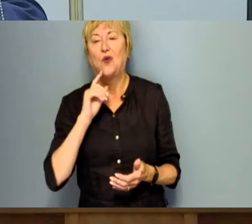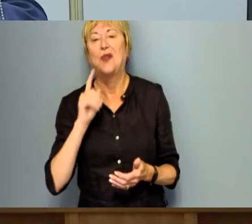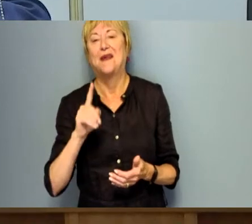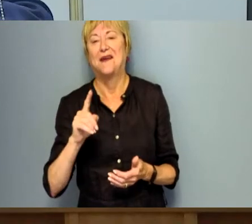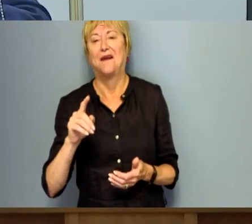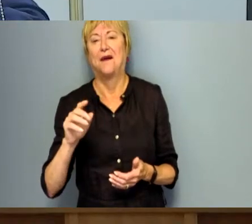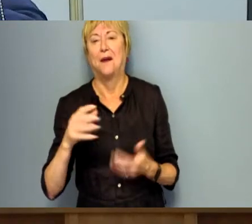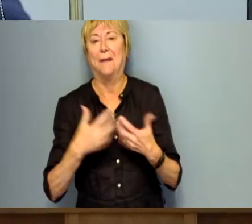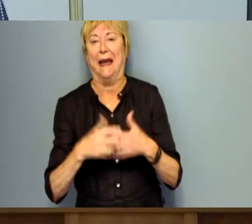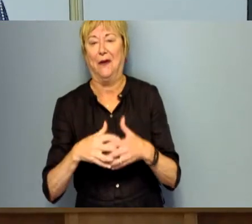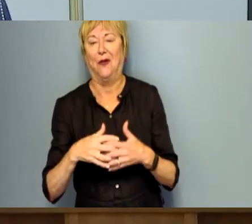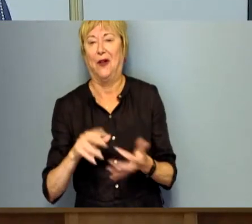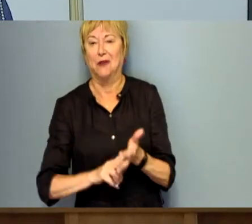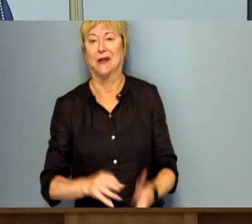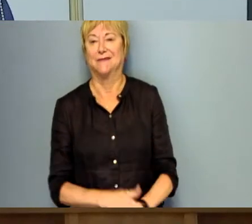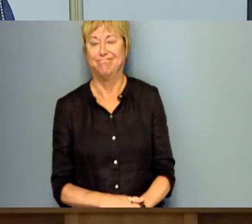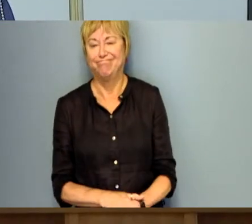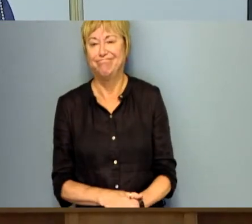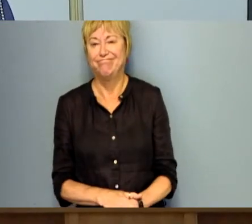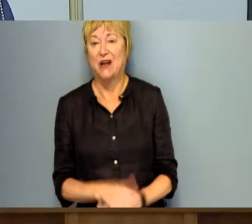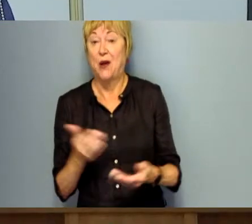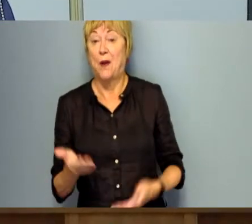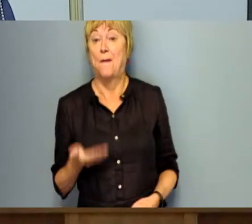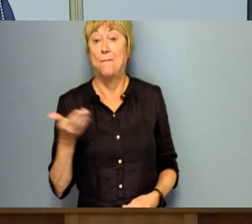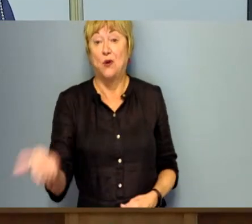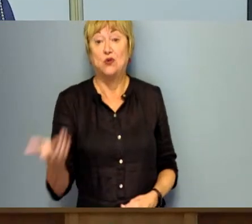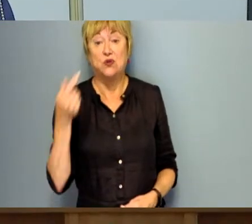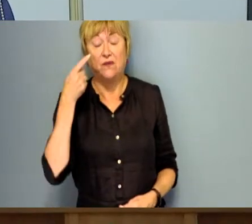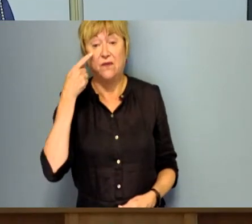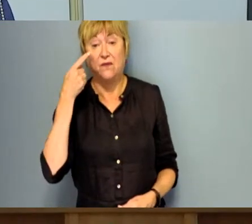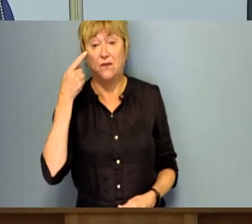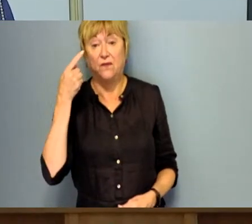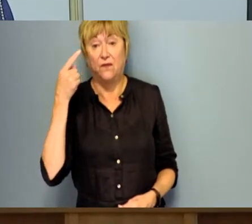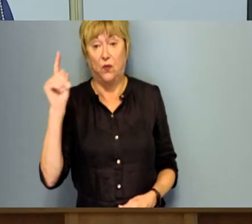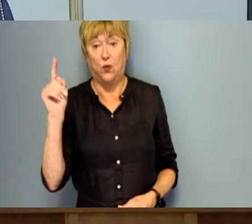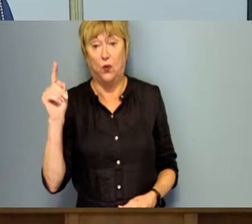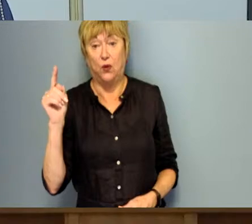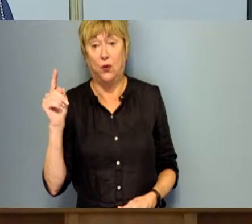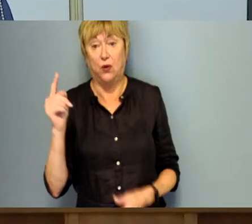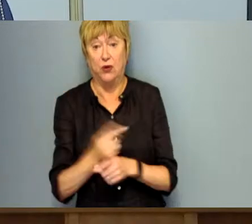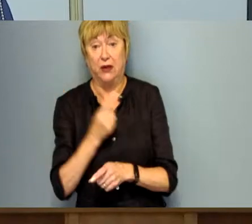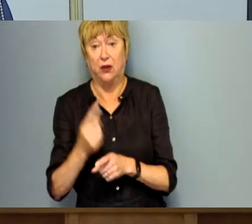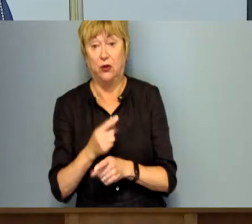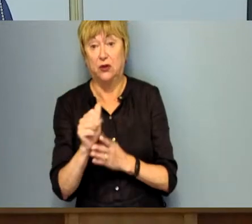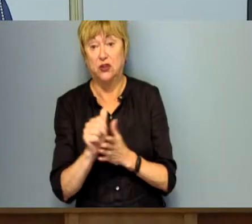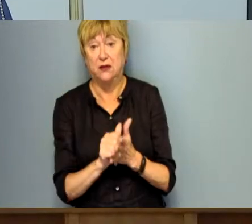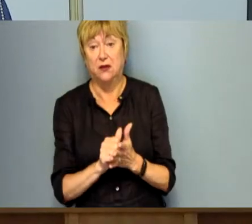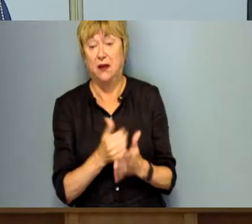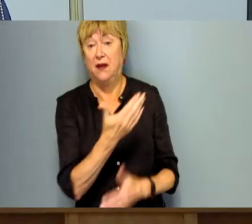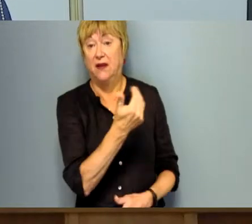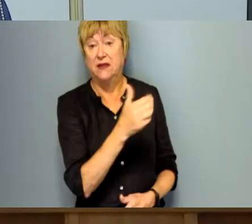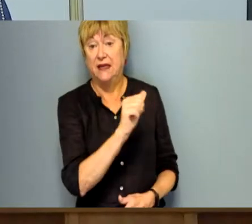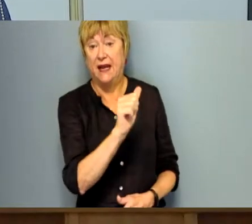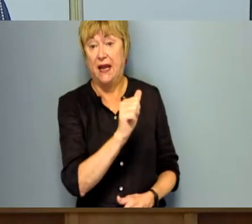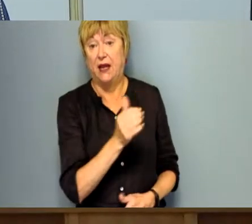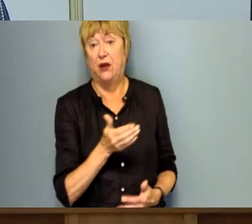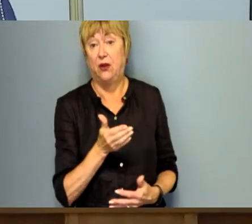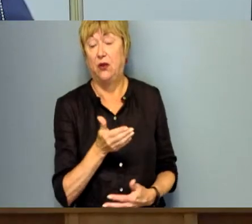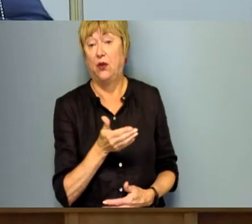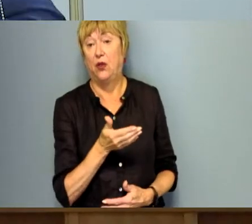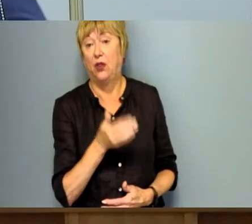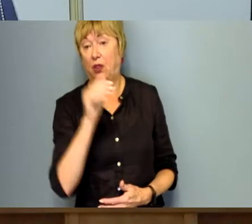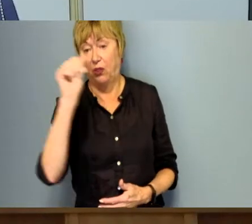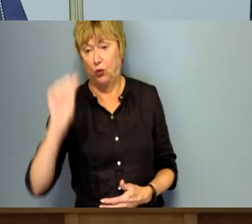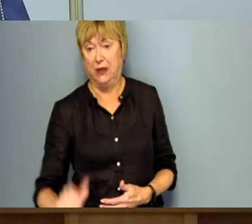Is there a motion at this time for on the regular agenda 15A through E.